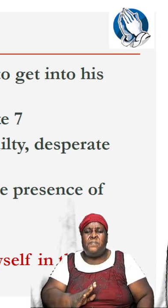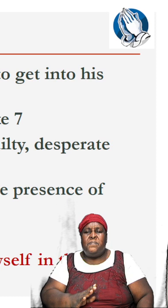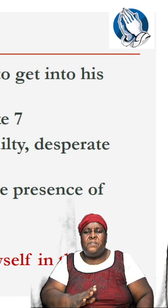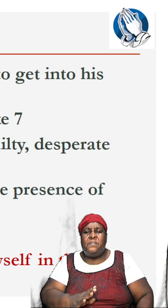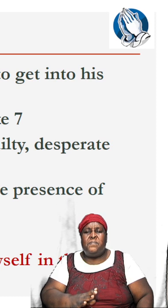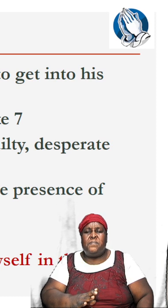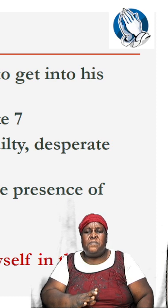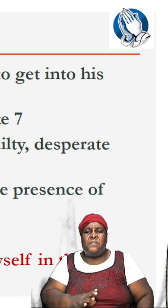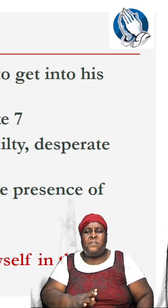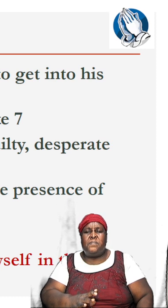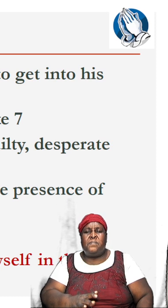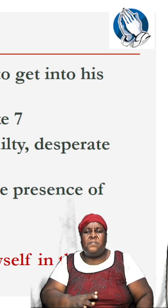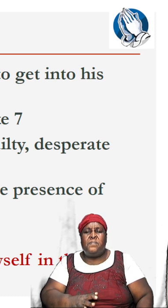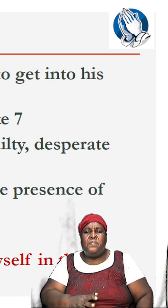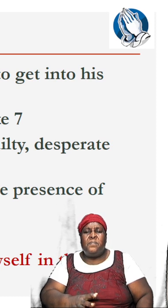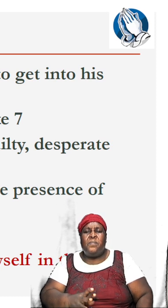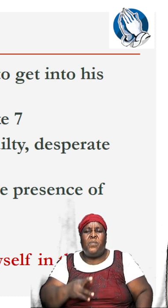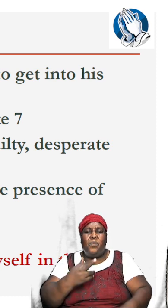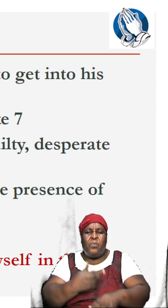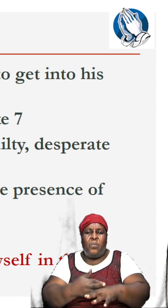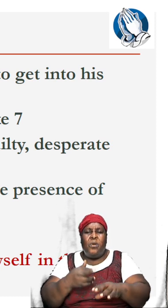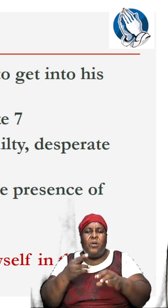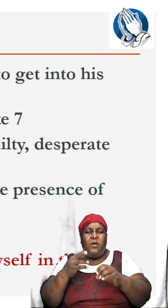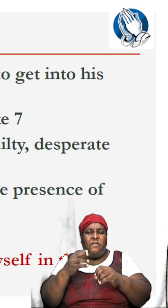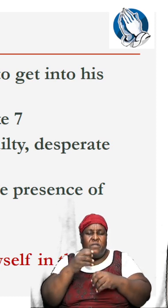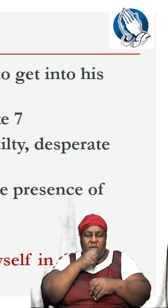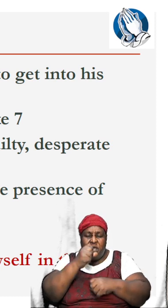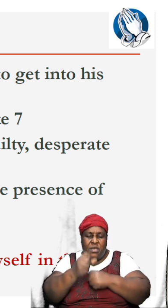There's a song I want to close. It says, rock of ages,